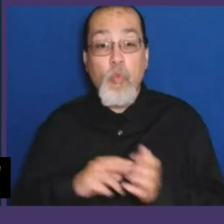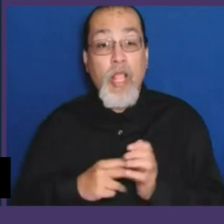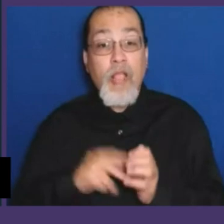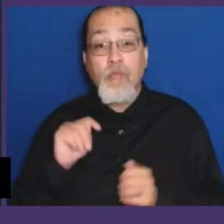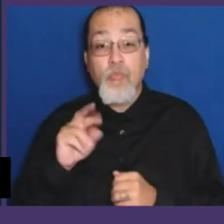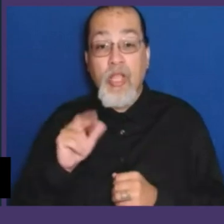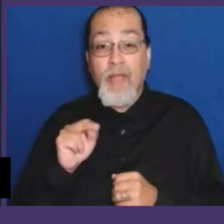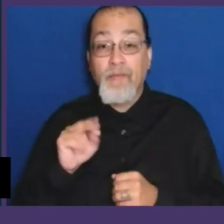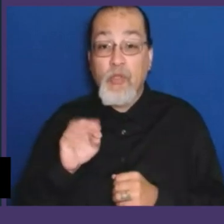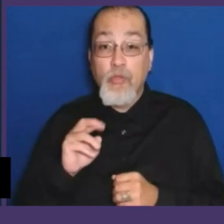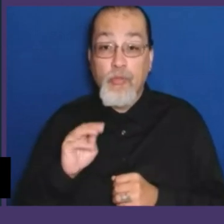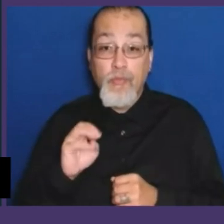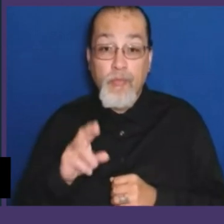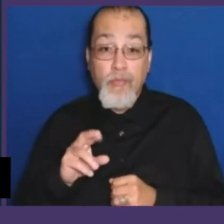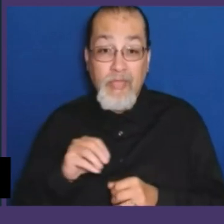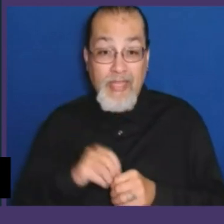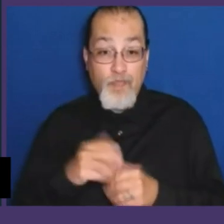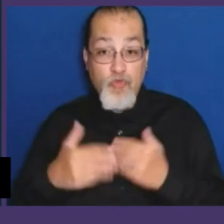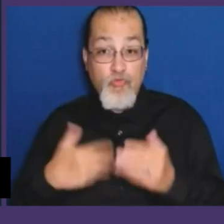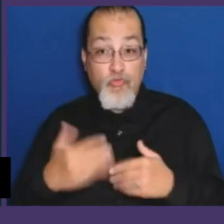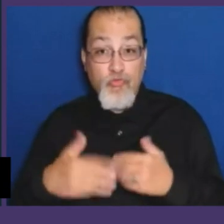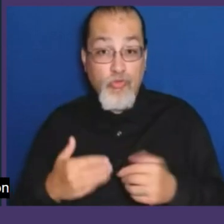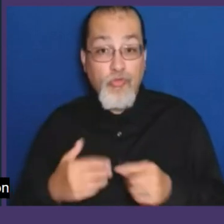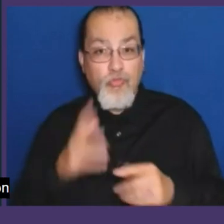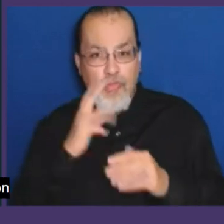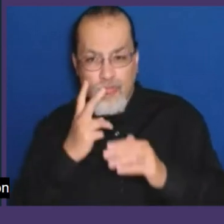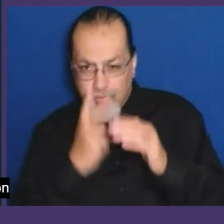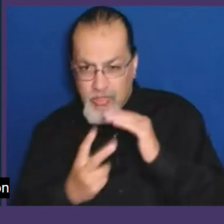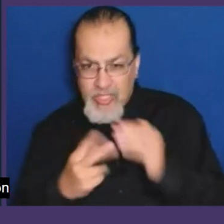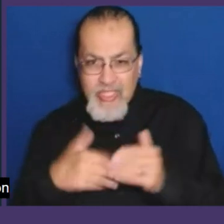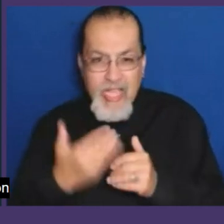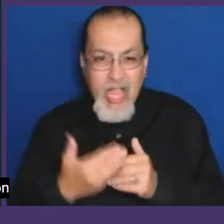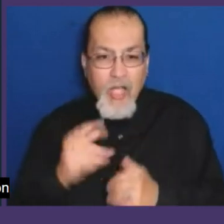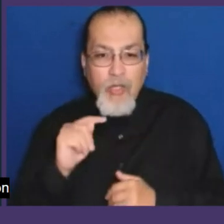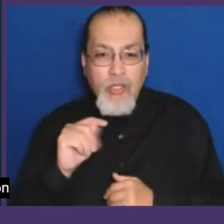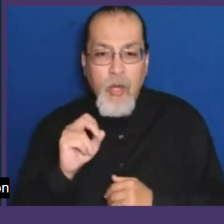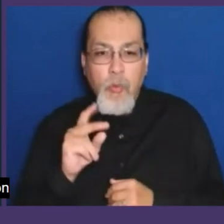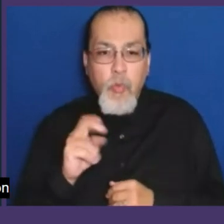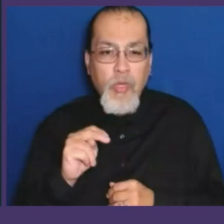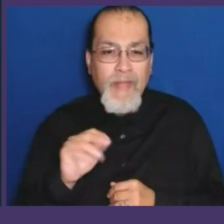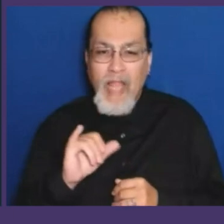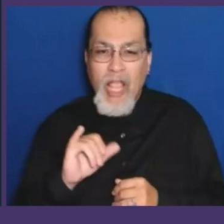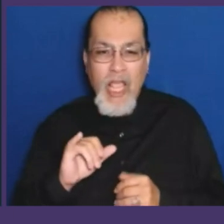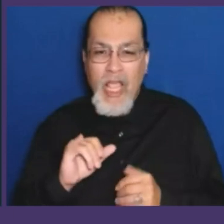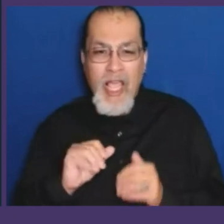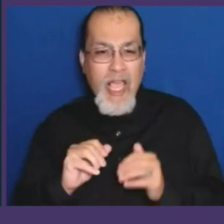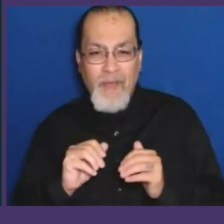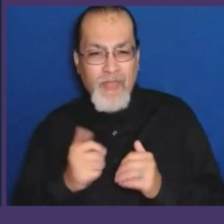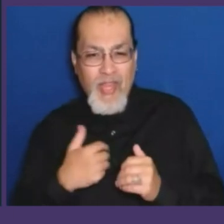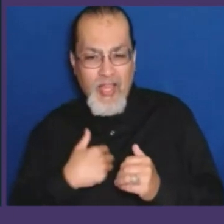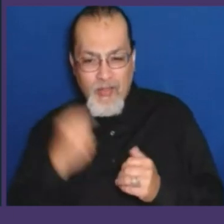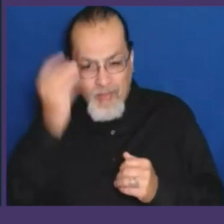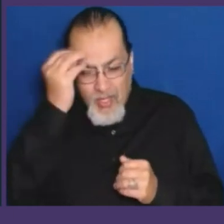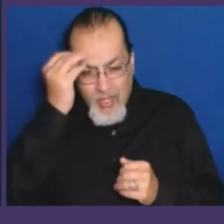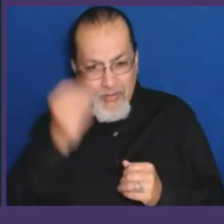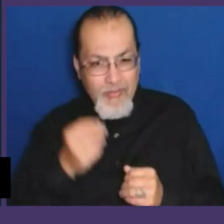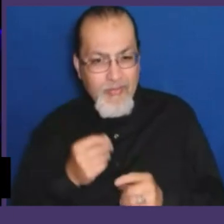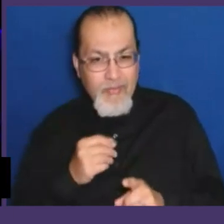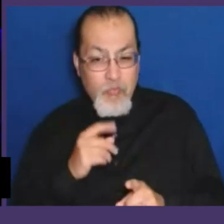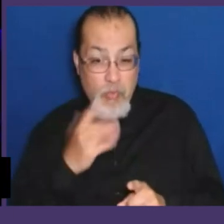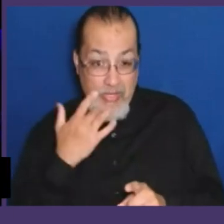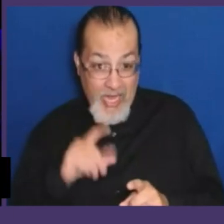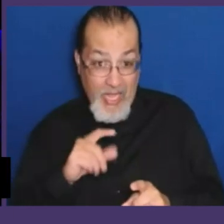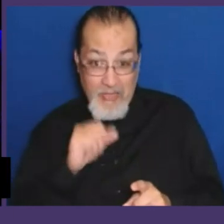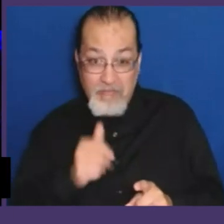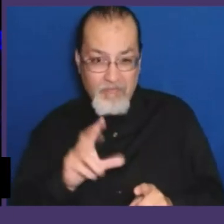you, they can get unlucky, and they could sample a not a very good token, and they can go down sort of like a blind alley in terms of reasoning. And